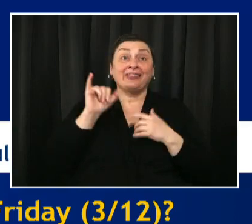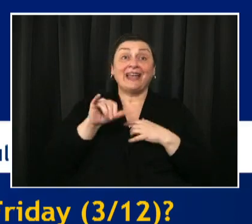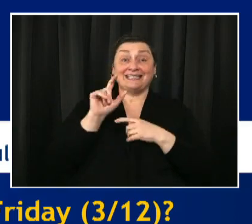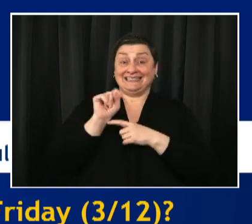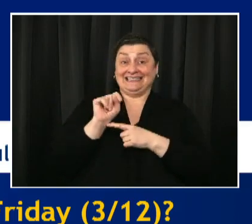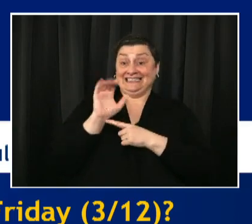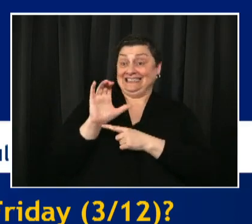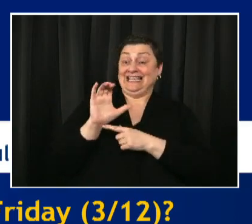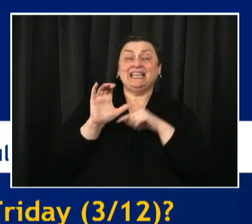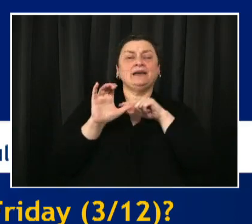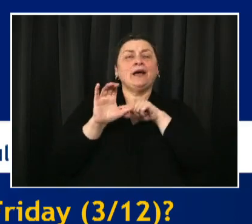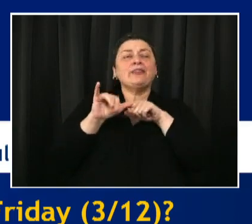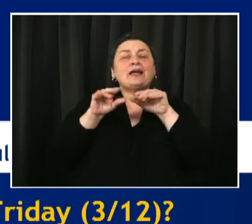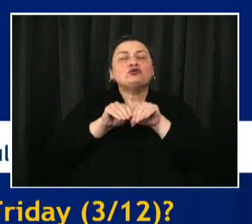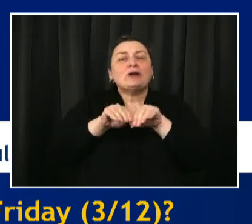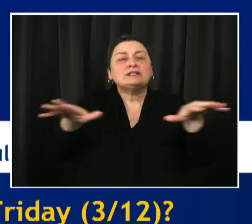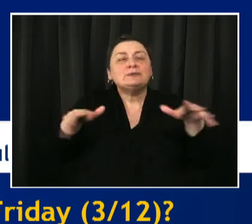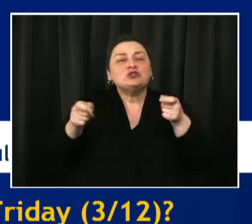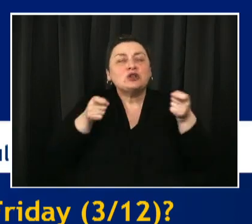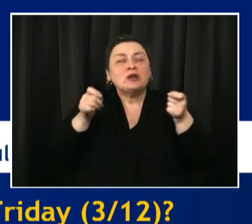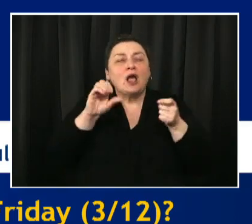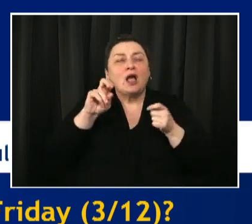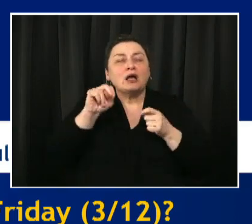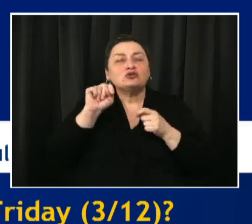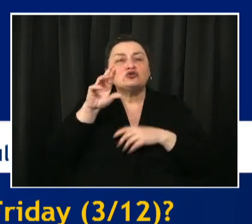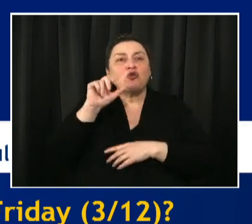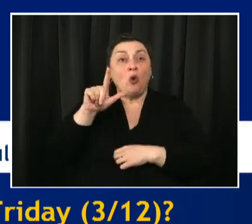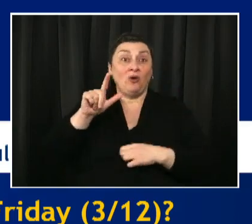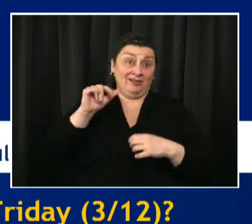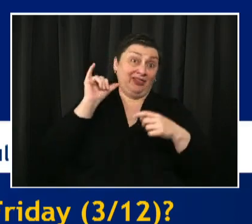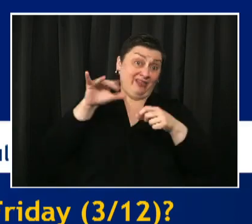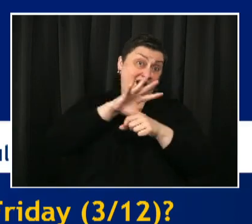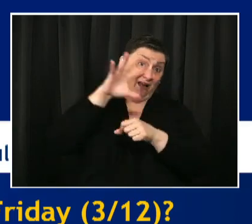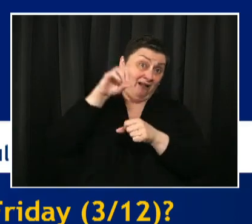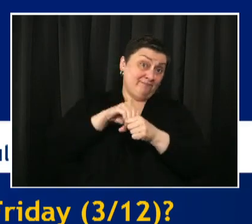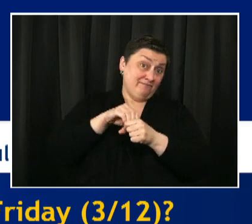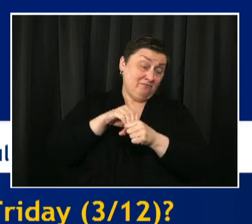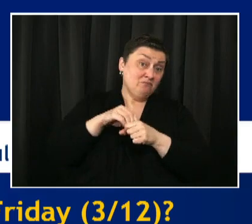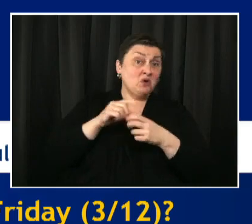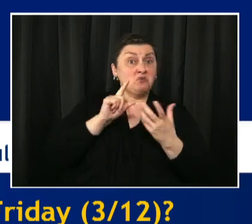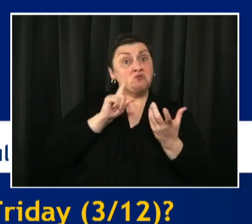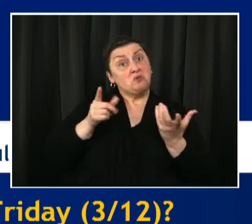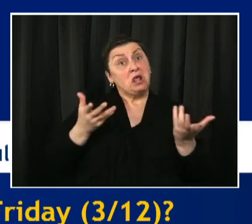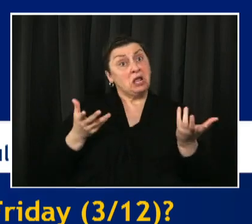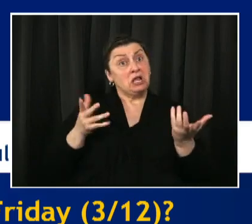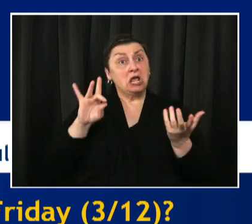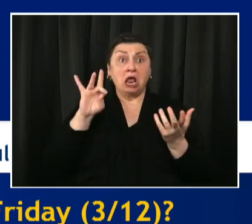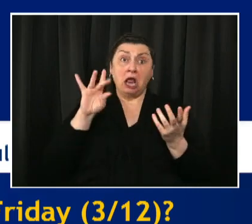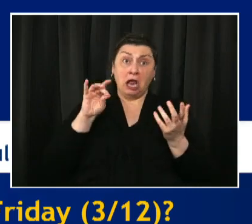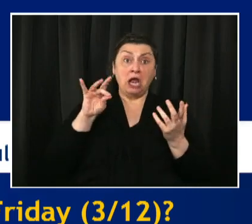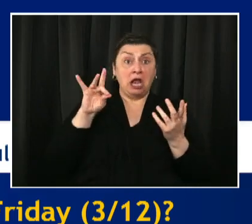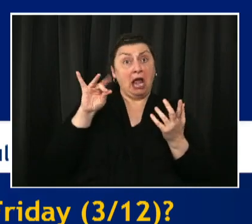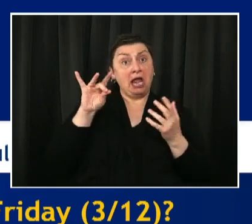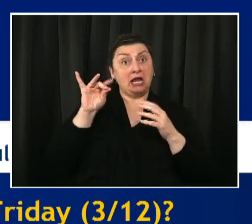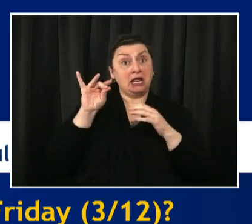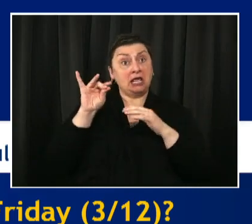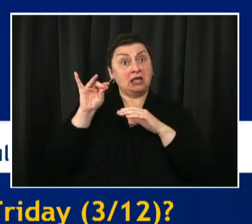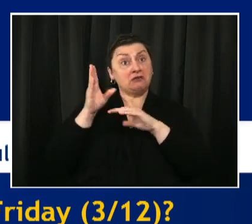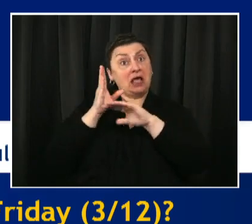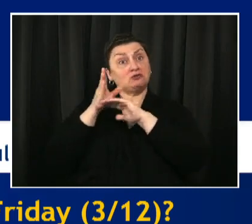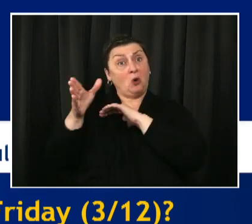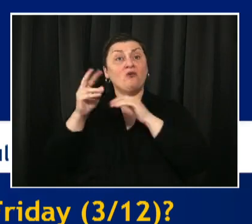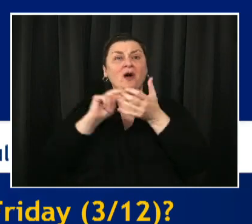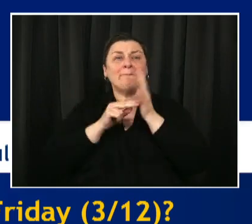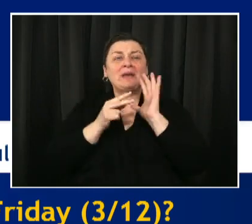control, integrates all that. It's been above 80, which is a good place for it to be, and that corresponds to the reproductive